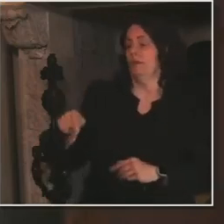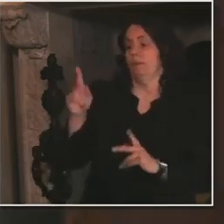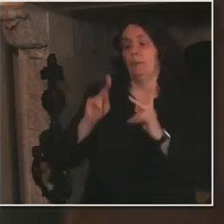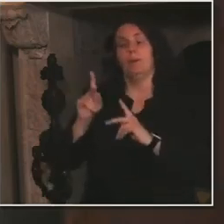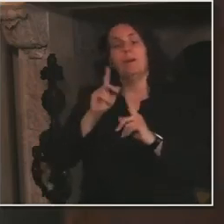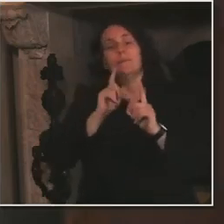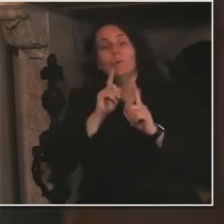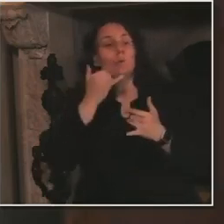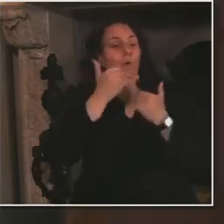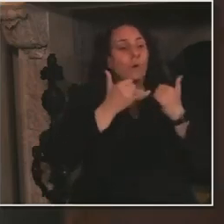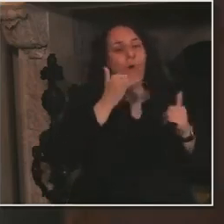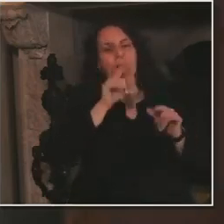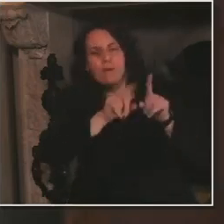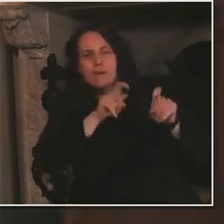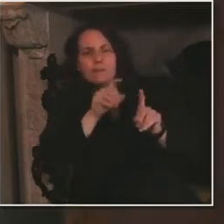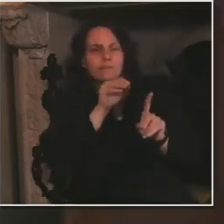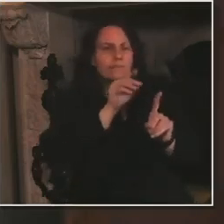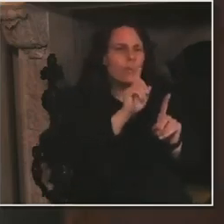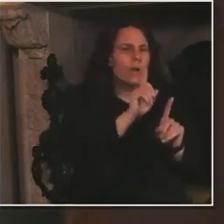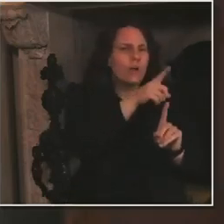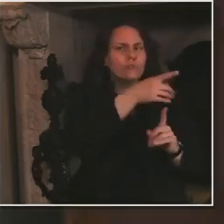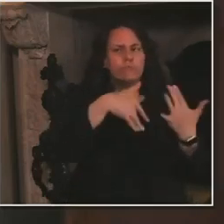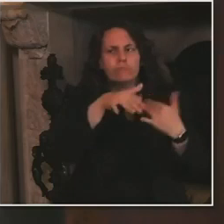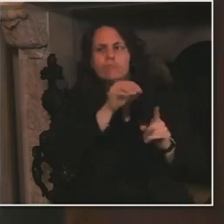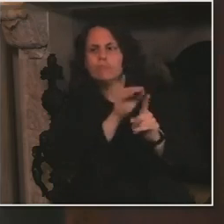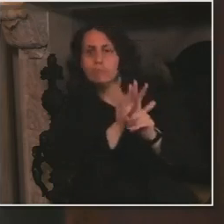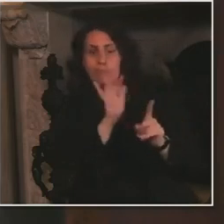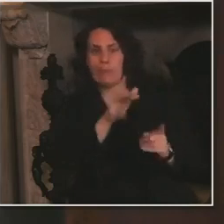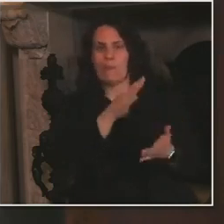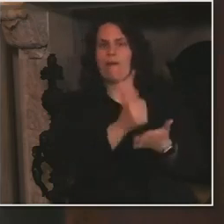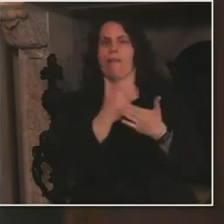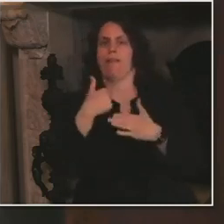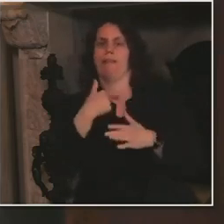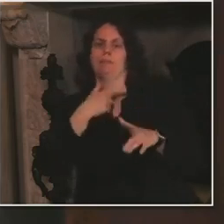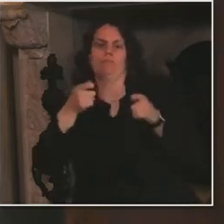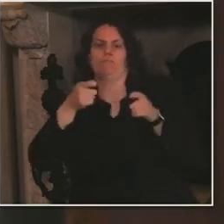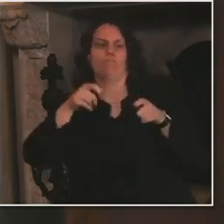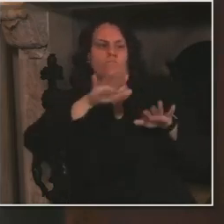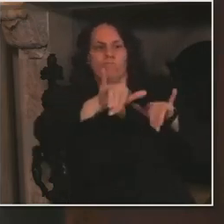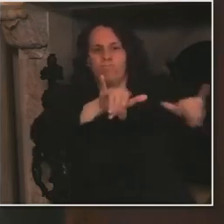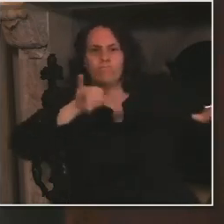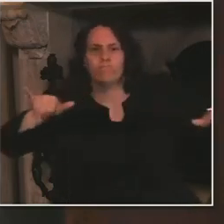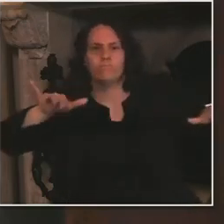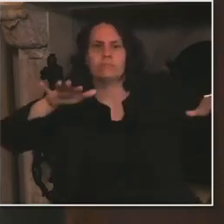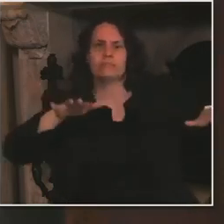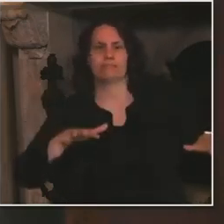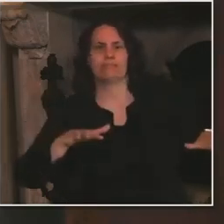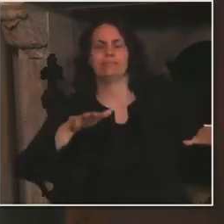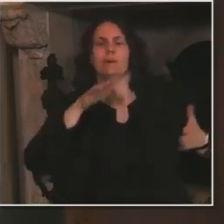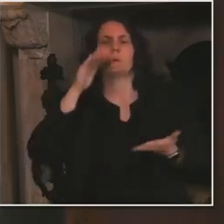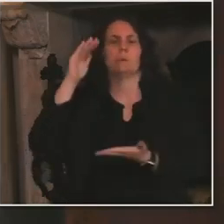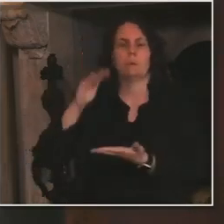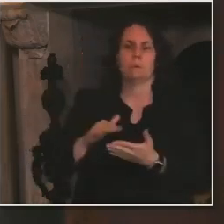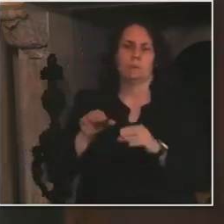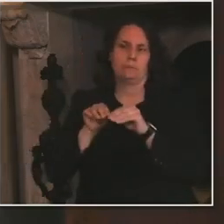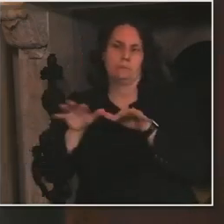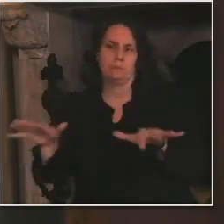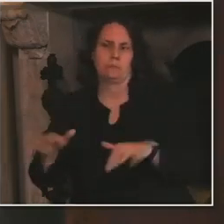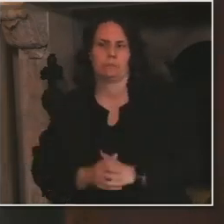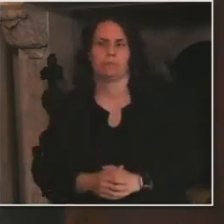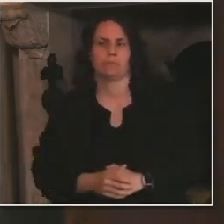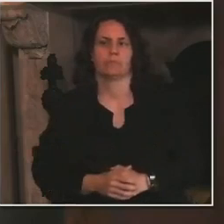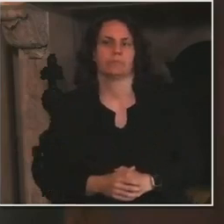is aggressive, and that is the only tool we have until we have a vaccine or